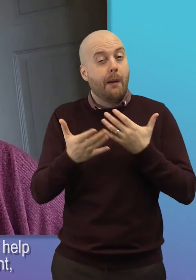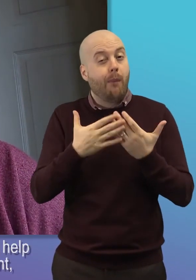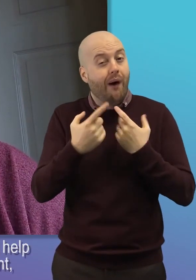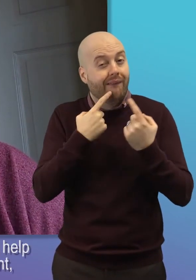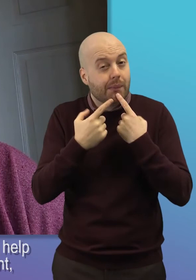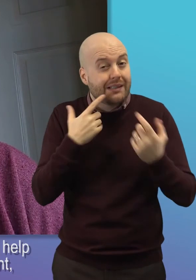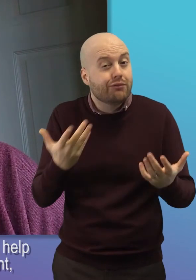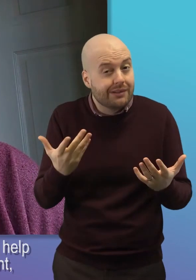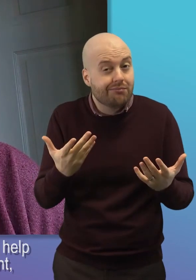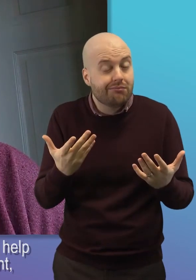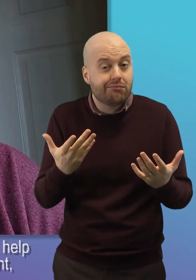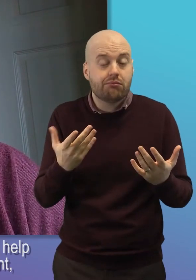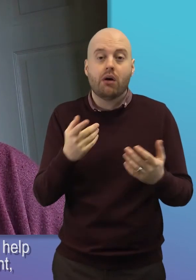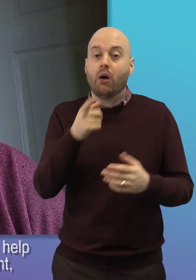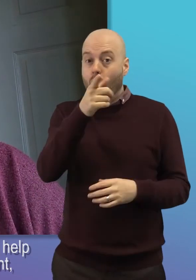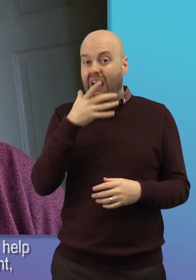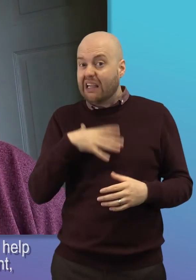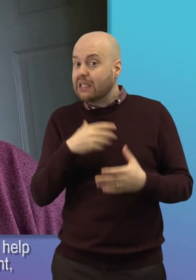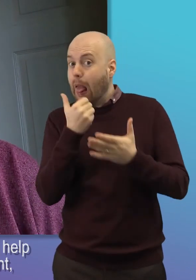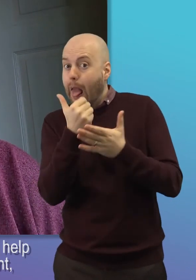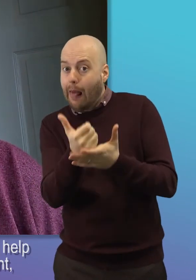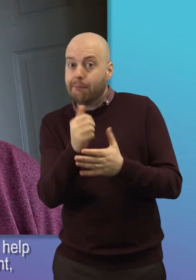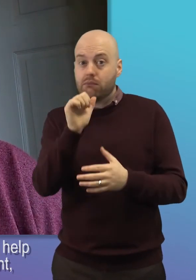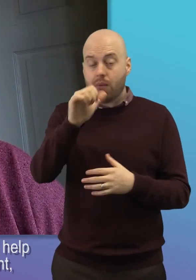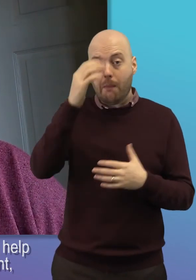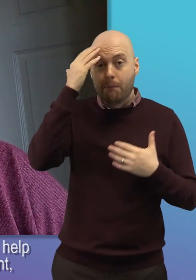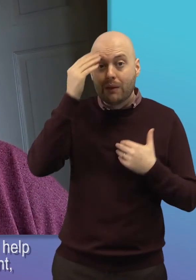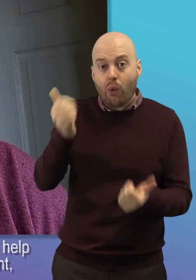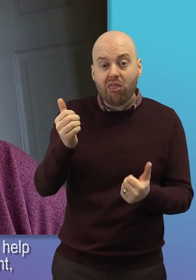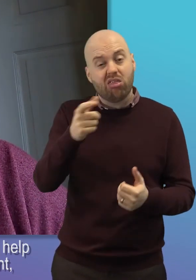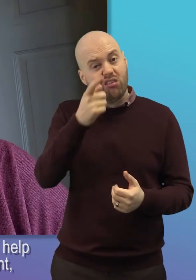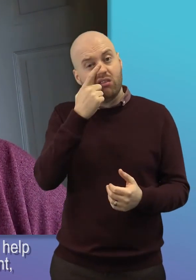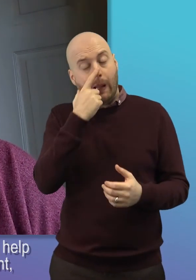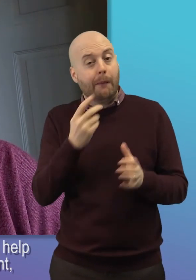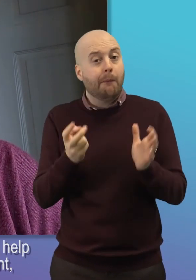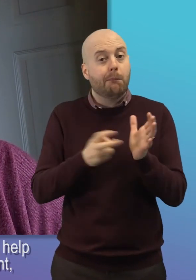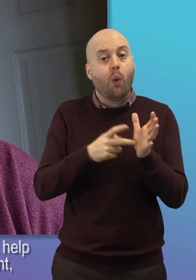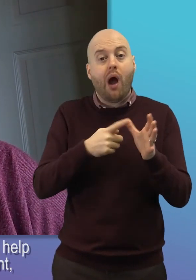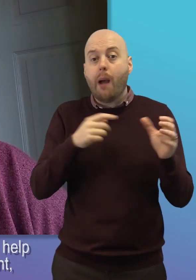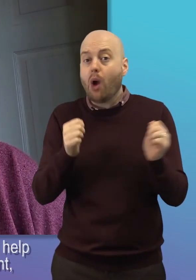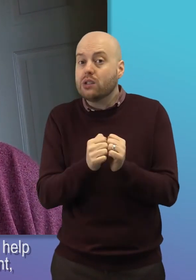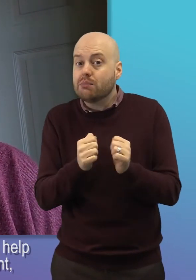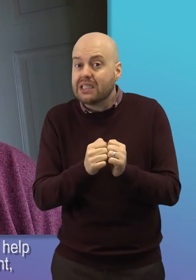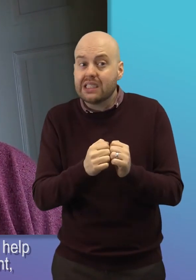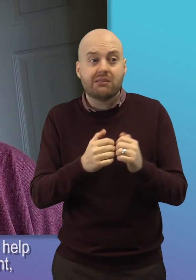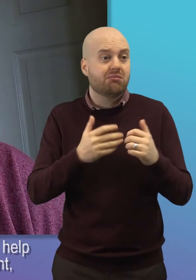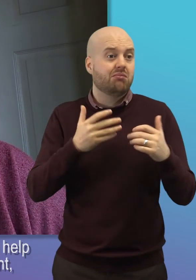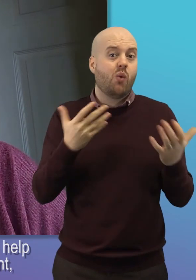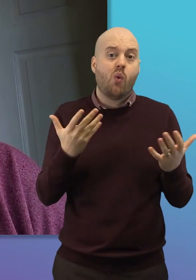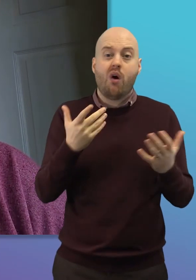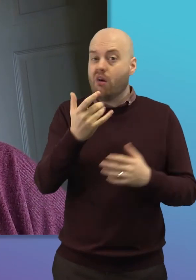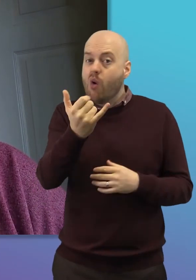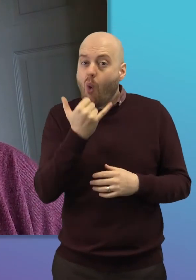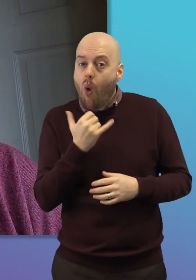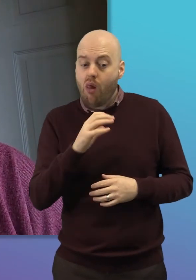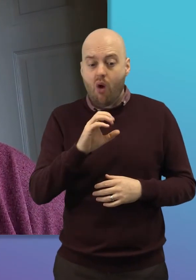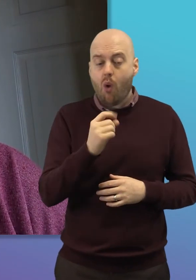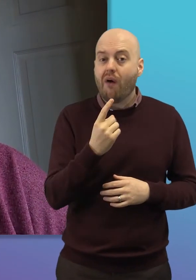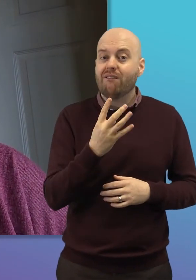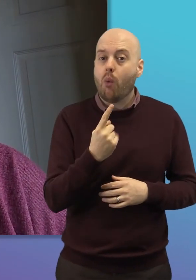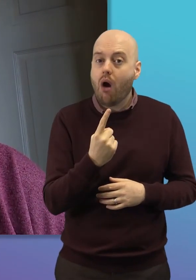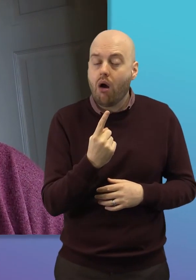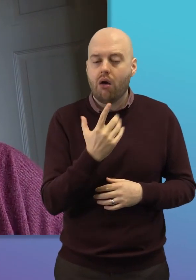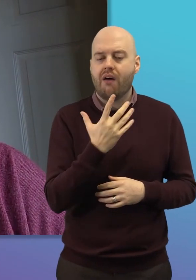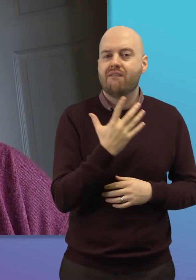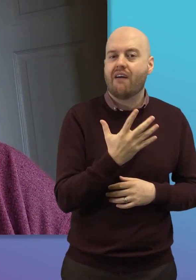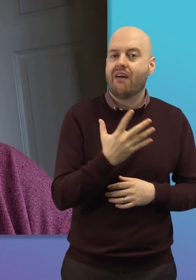website, lifelink.org.uk, where if you need help with your mental health as well, you can make an appointment, or you can